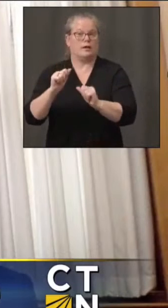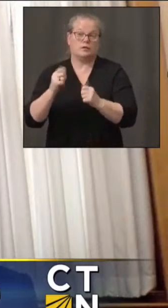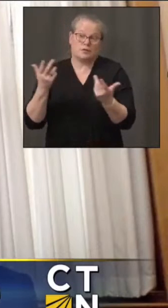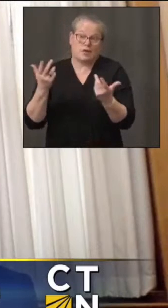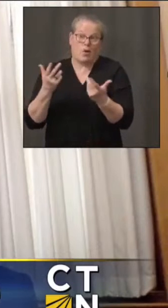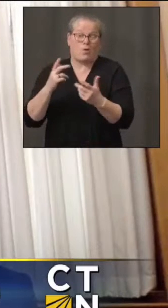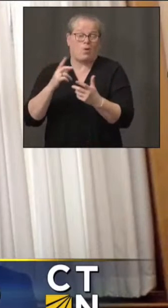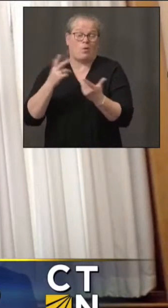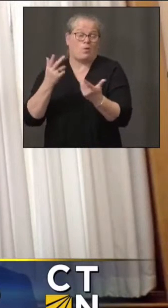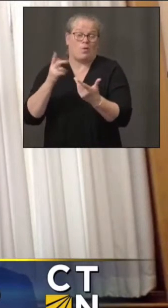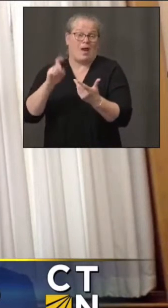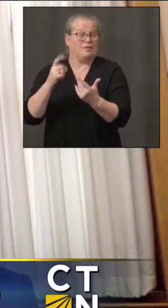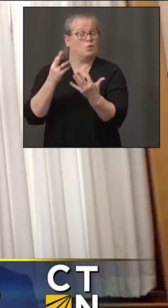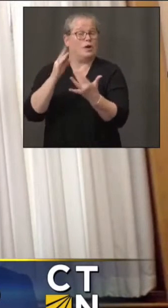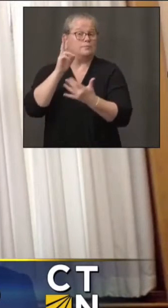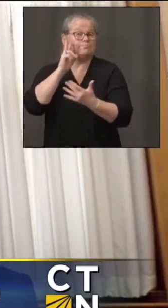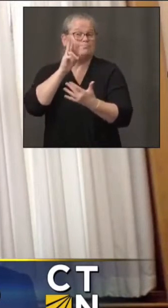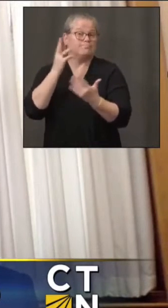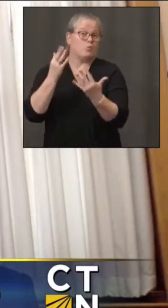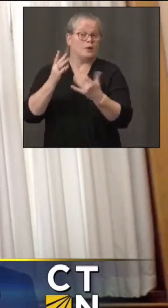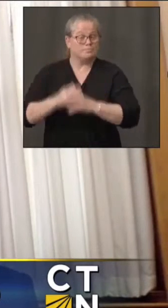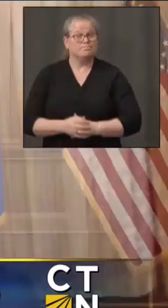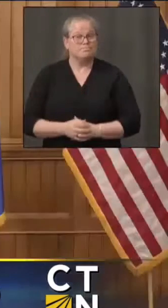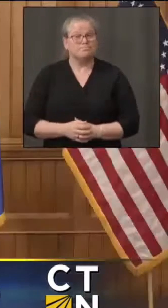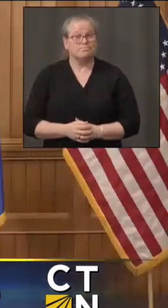question. Thank you.